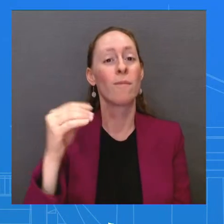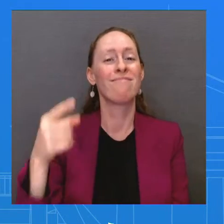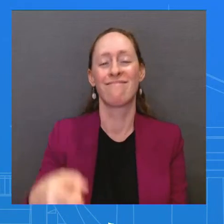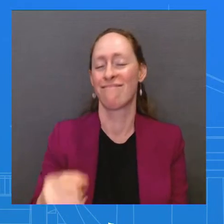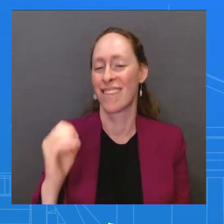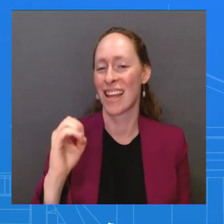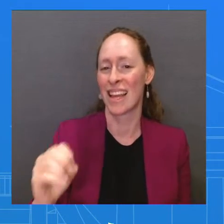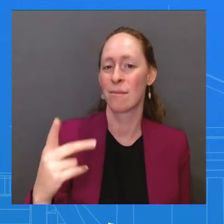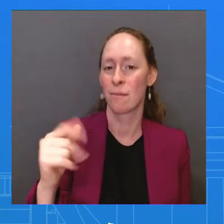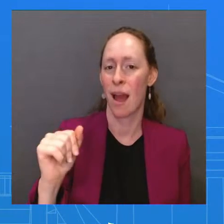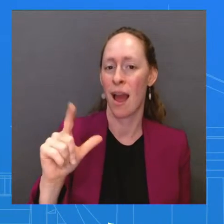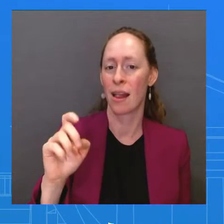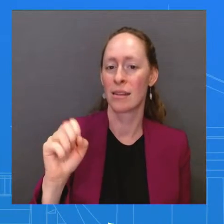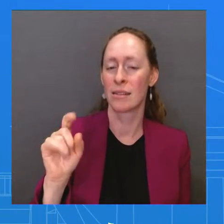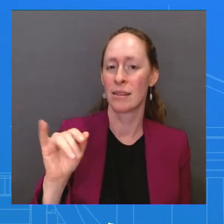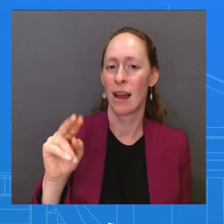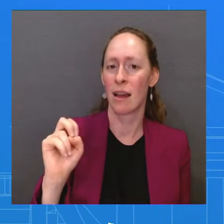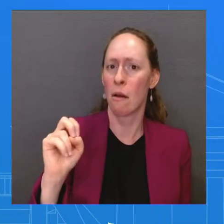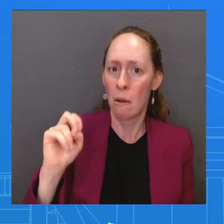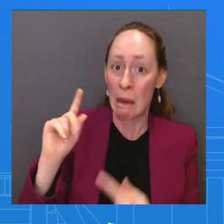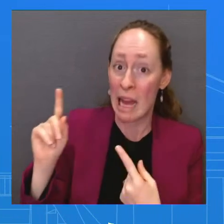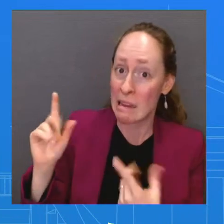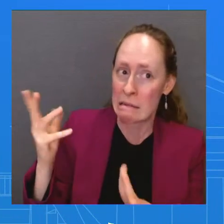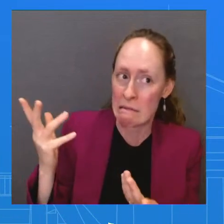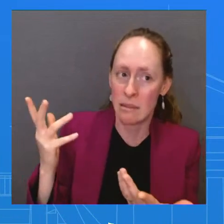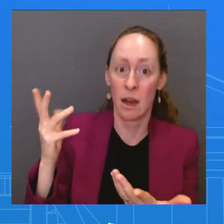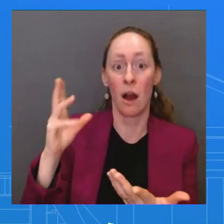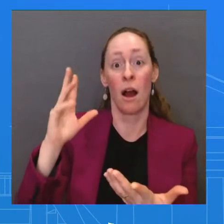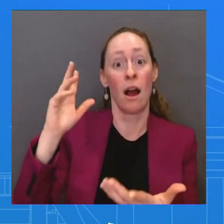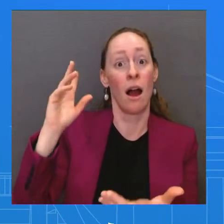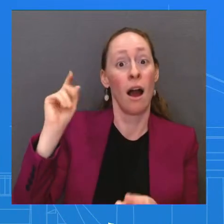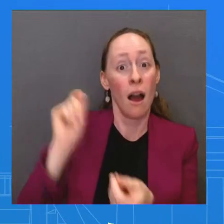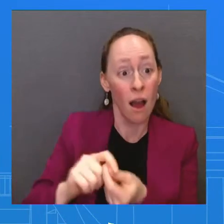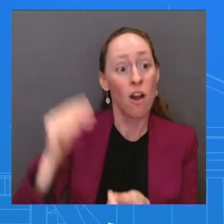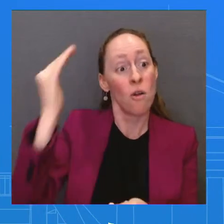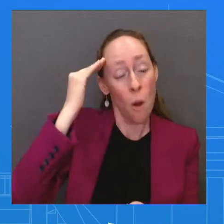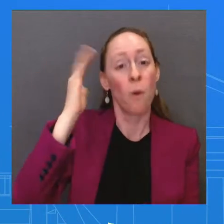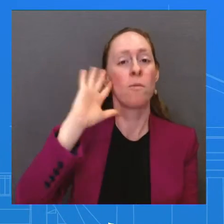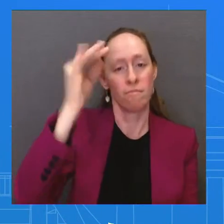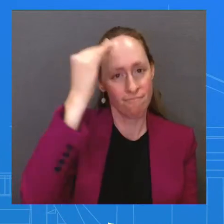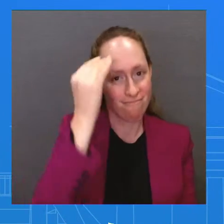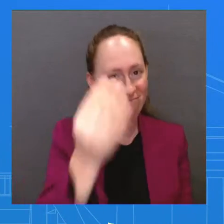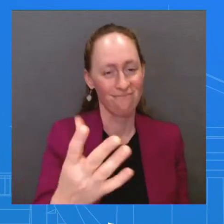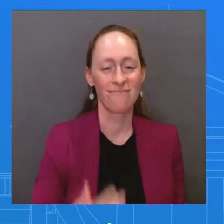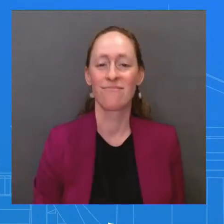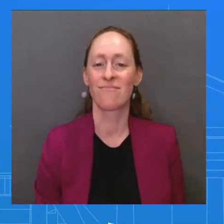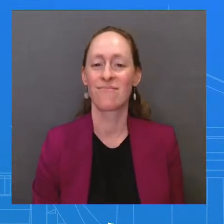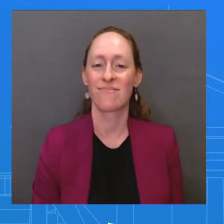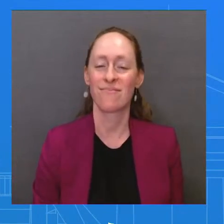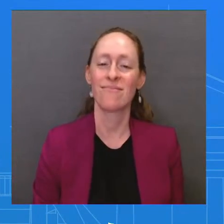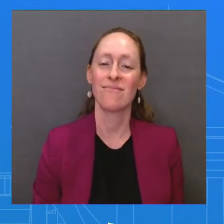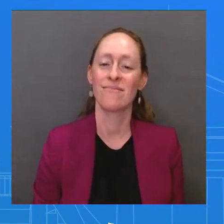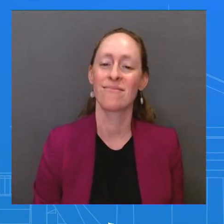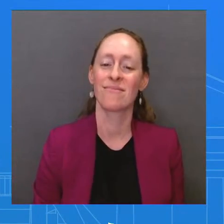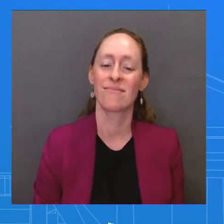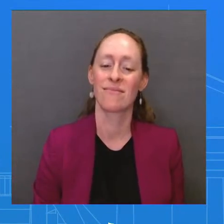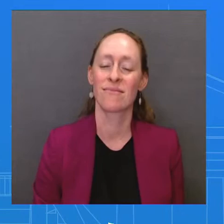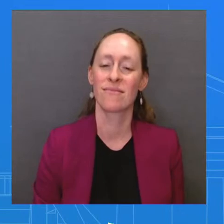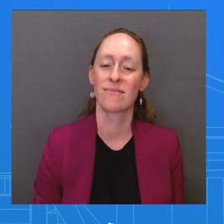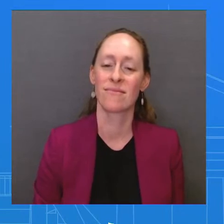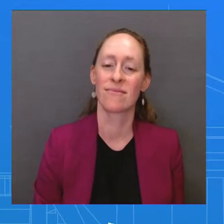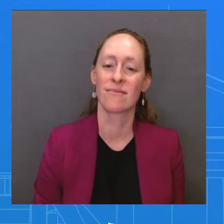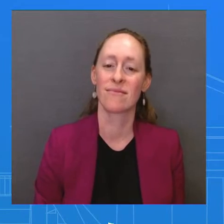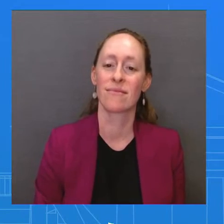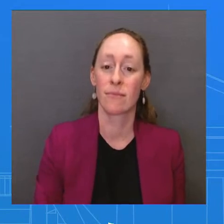Thanks, Karine. Given recent events, is there any plans to alter the vice president's schedule and pivot her since she's already in Asia to have her in place in case the president's I just don't have